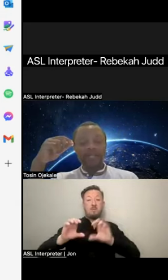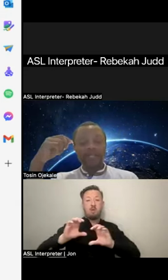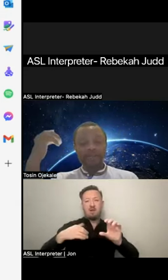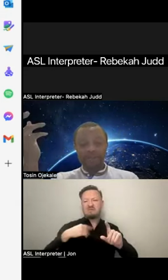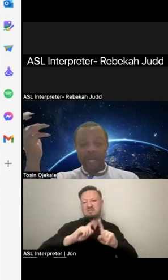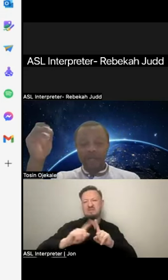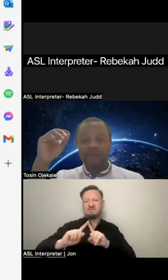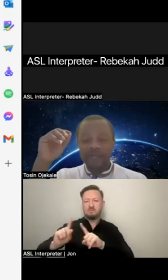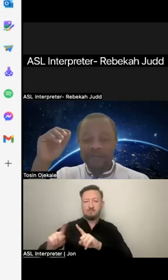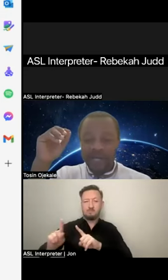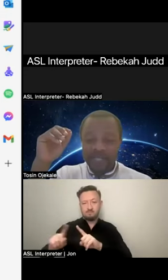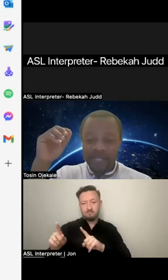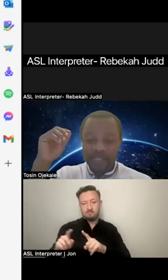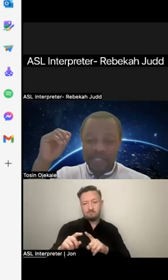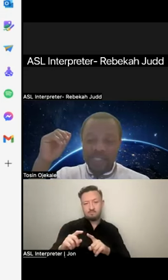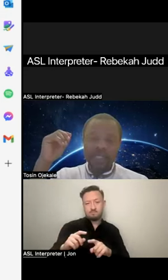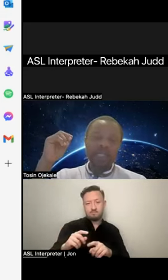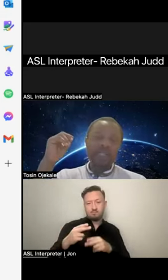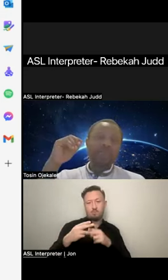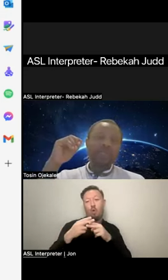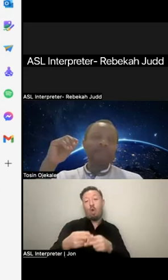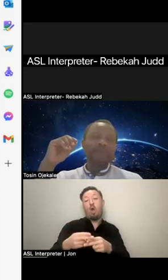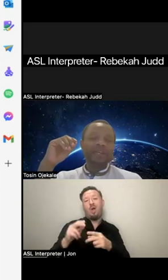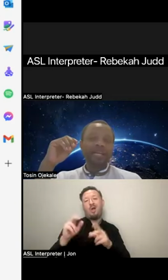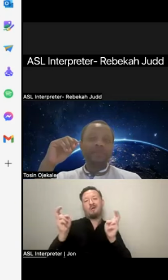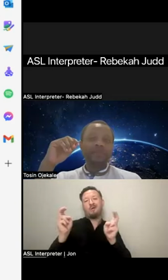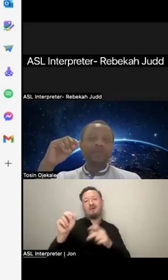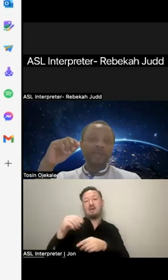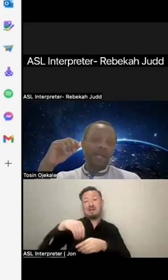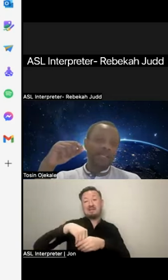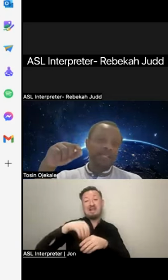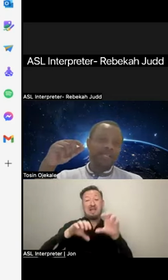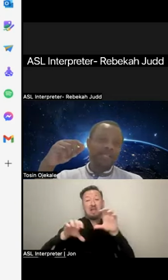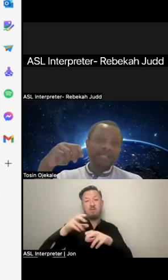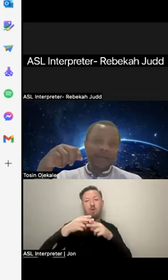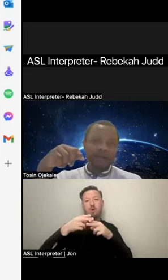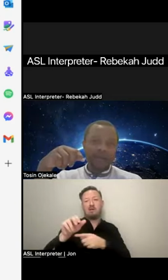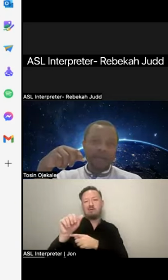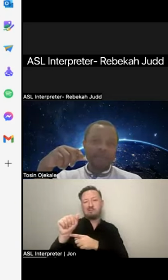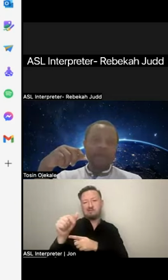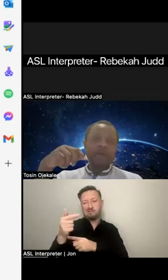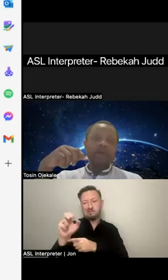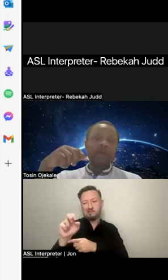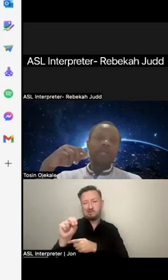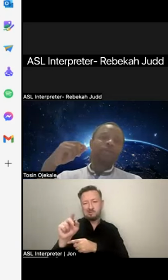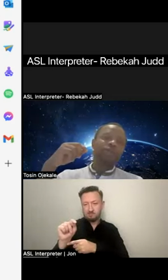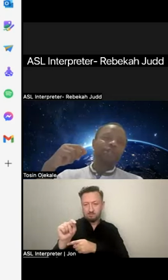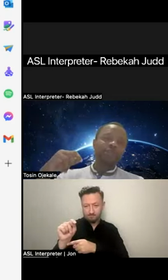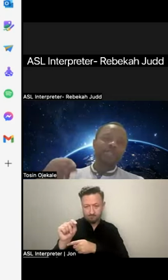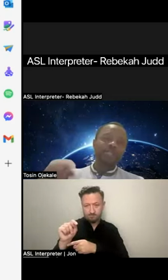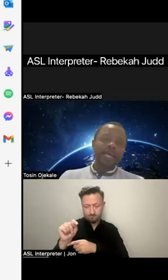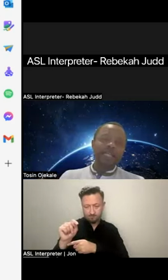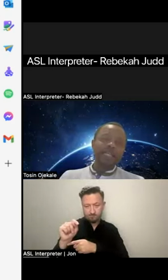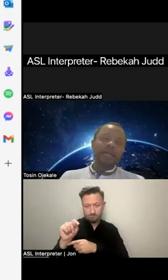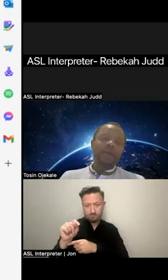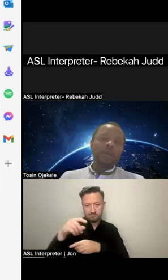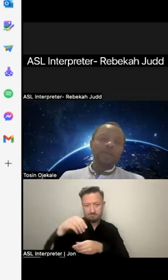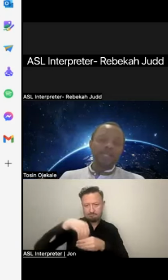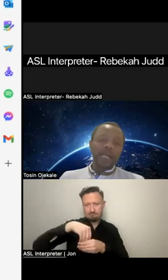of it, usually referred to as agents. So they have different types of chemical agents inside of them. Okay, so you need to